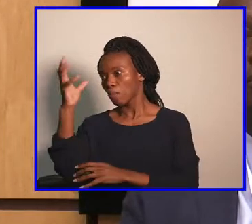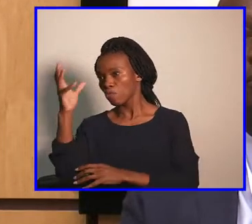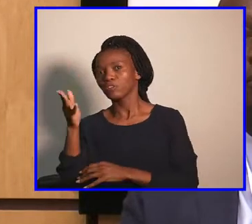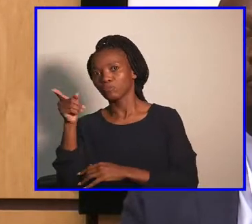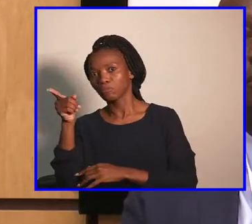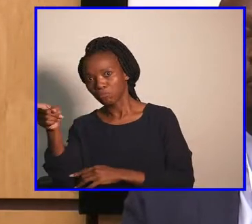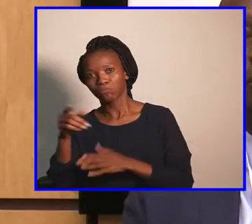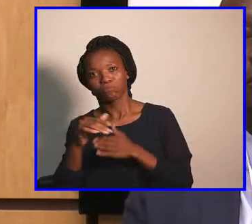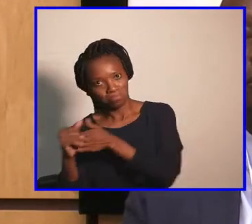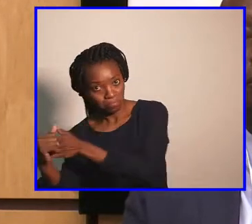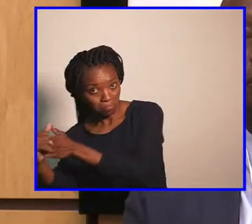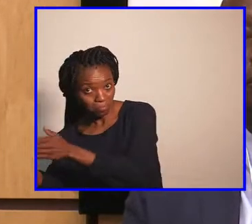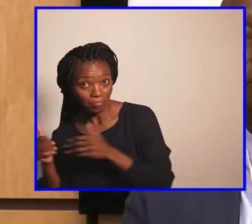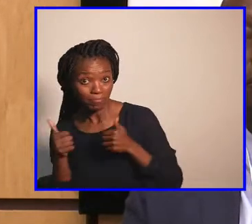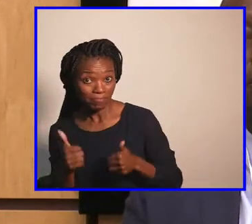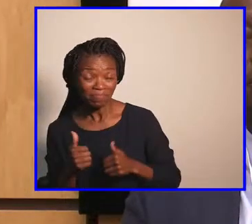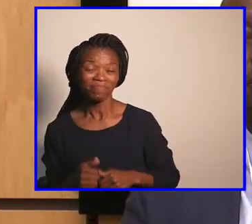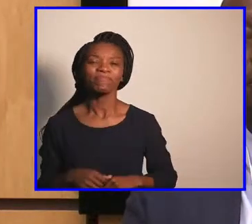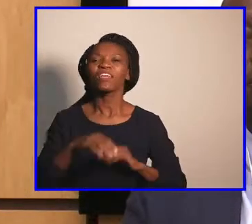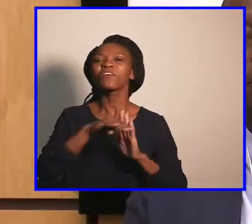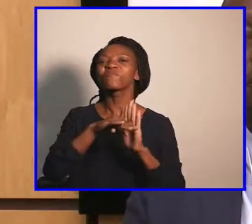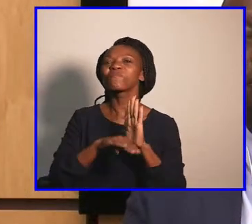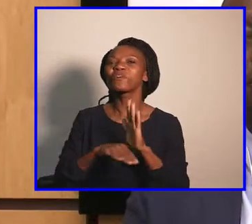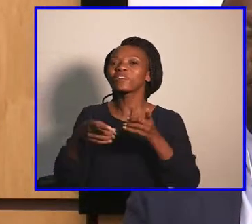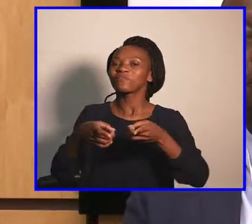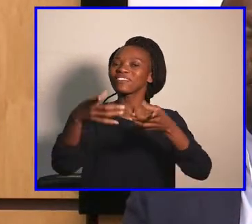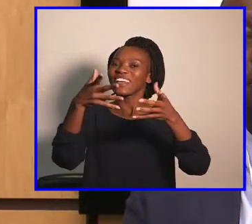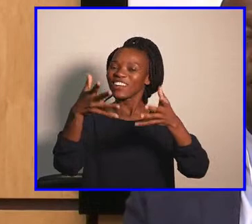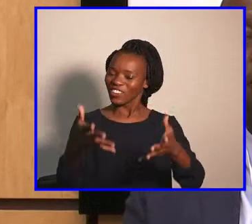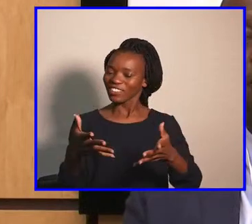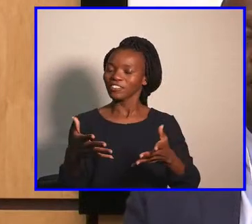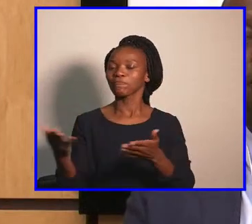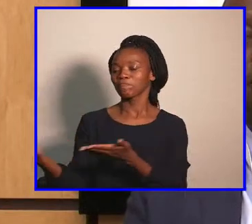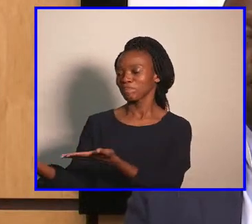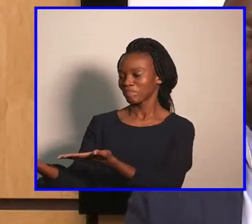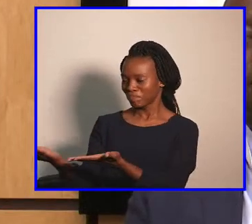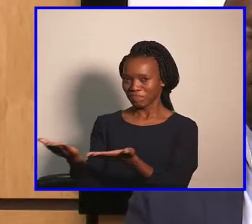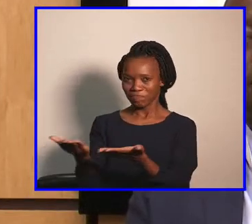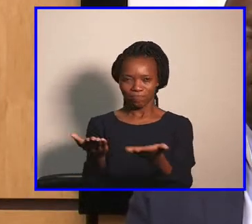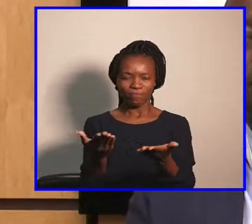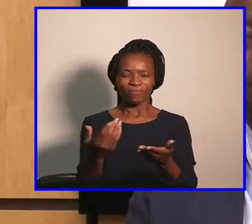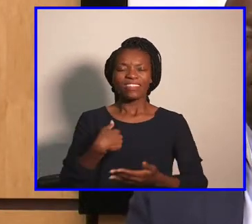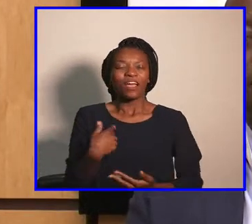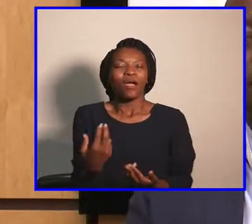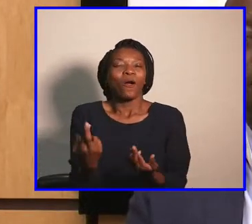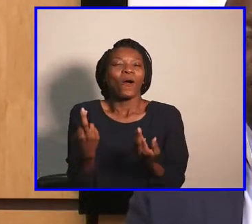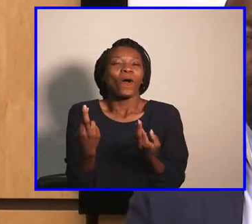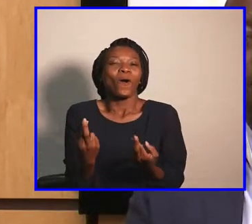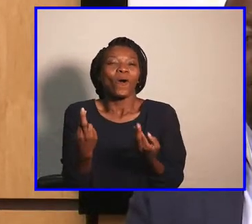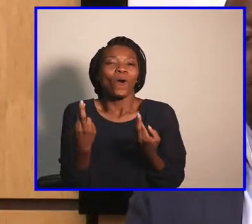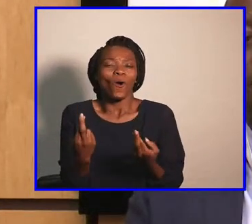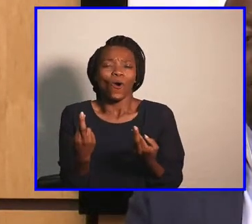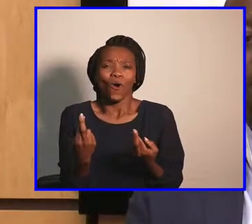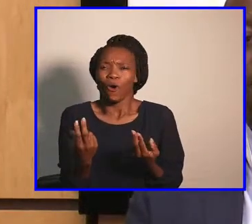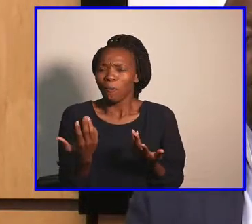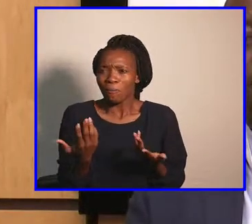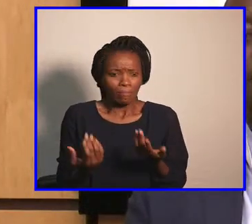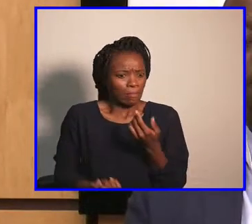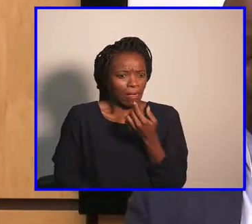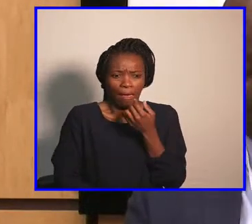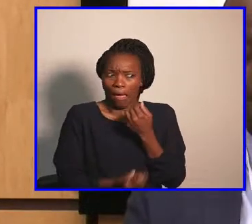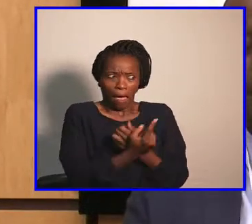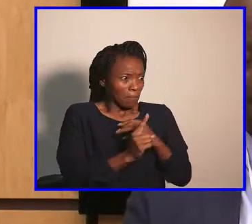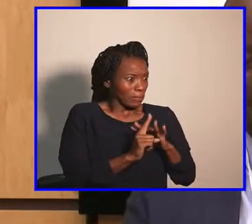is. Program Director, as I hand over to you, I hope we won't have a reason